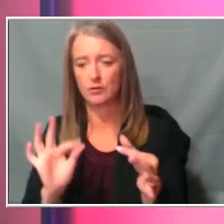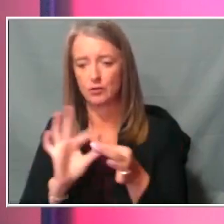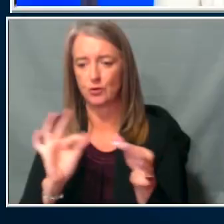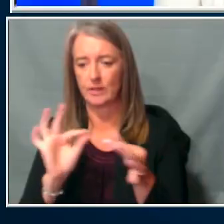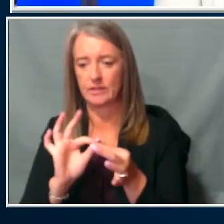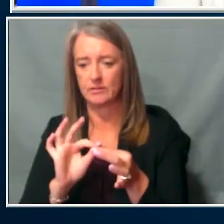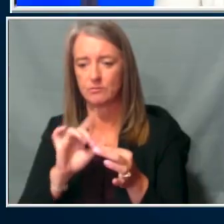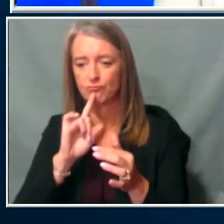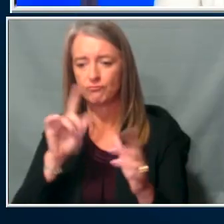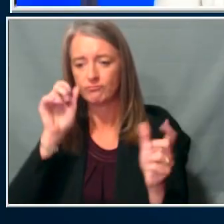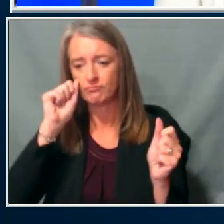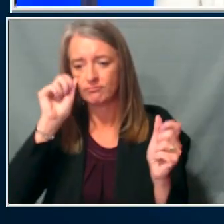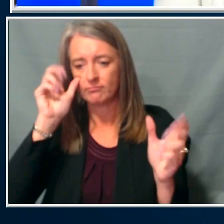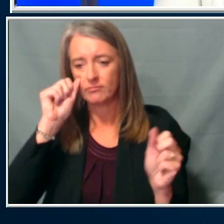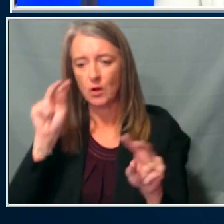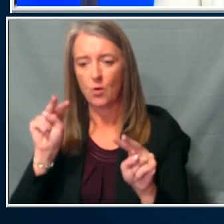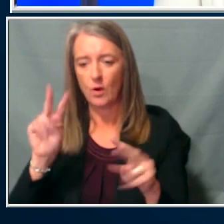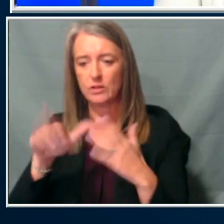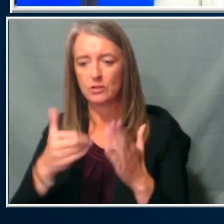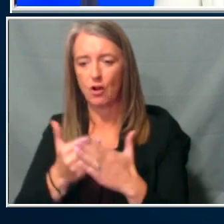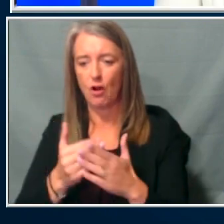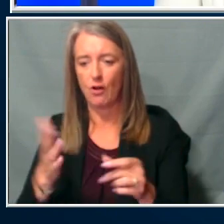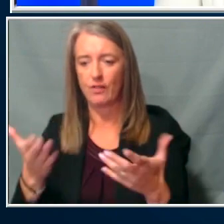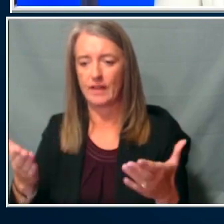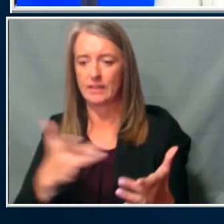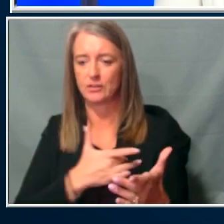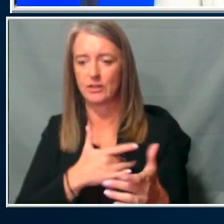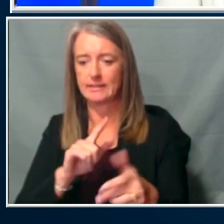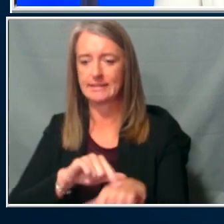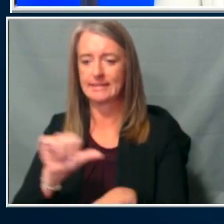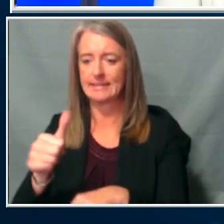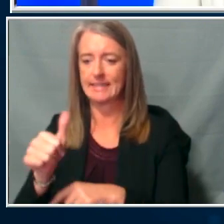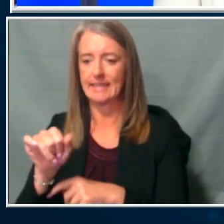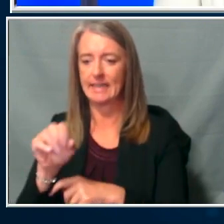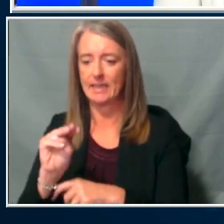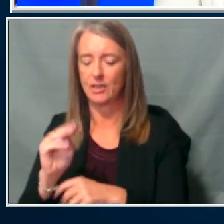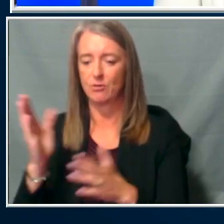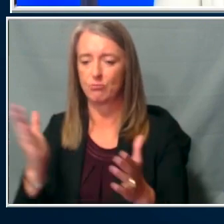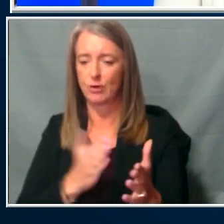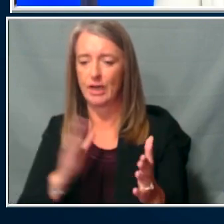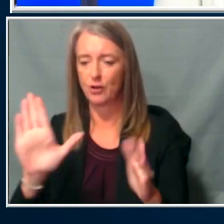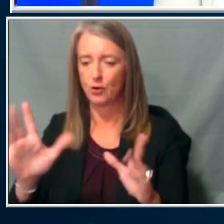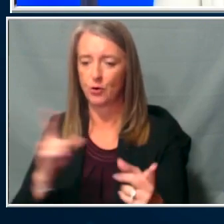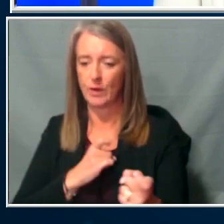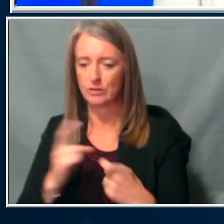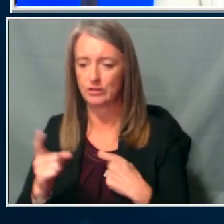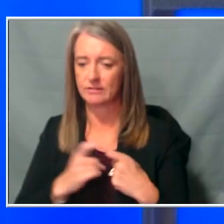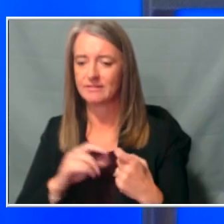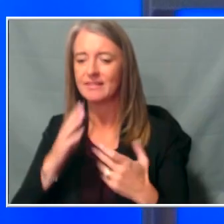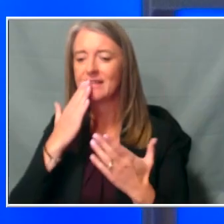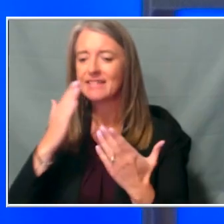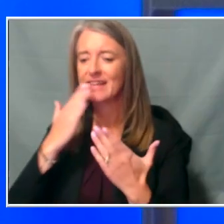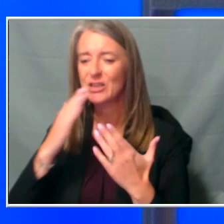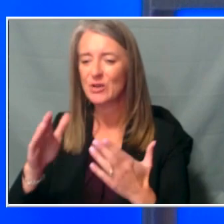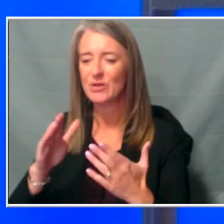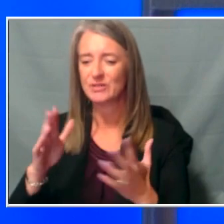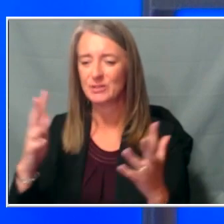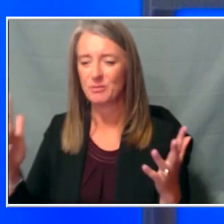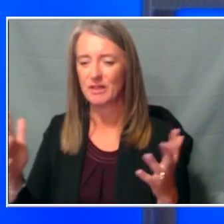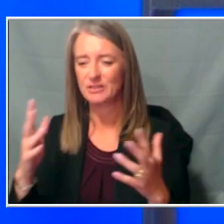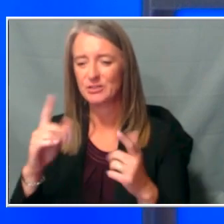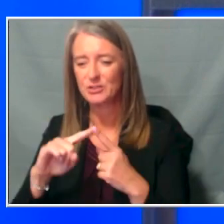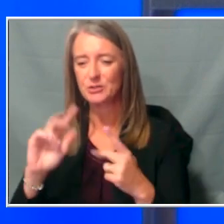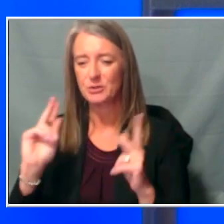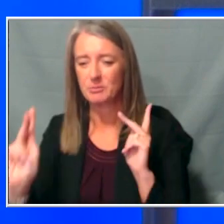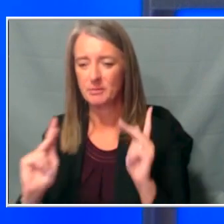pretty incredible. Watch All Things Heart this morning at 10 a.m. and bring those questions. All right, Alexis will be there. Thank you so much to our guests